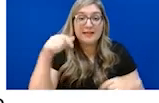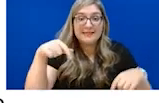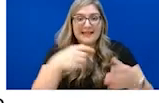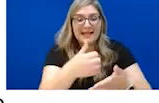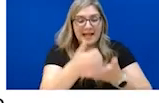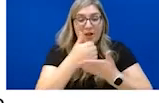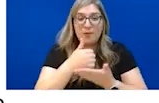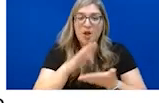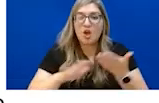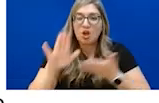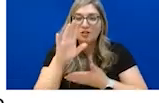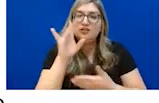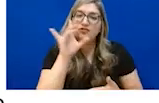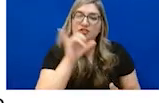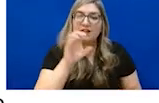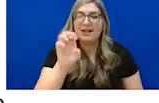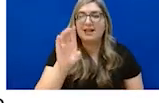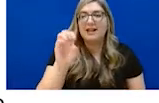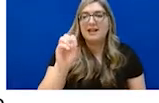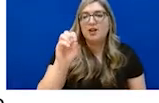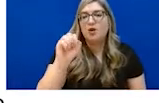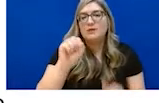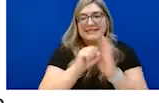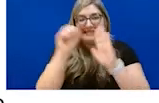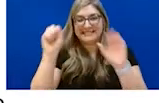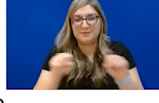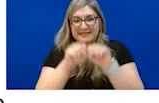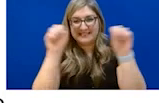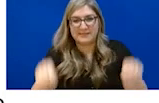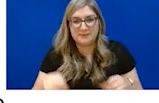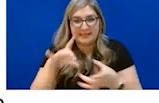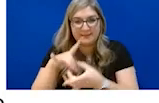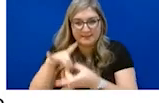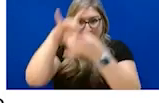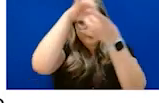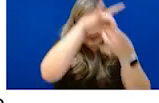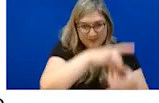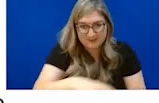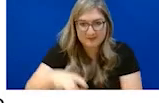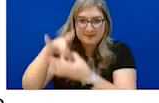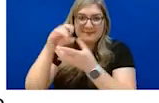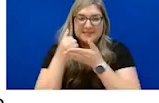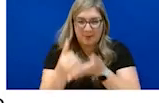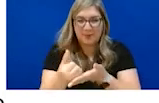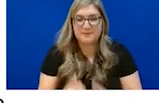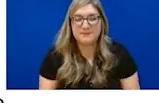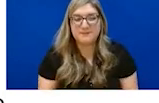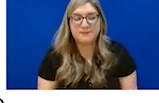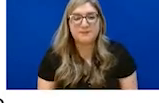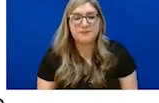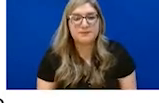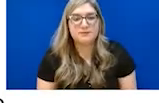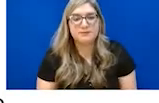CVC and the Chancellor's Office. The Chancellor's Office actually funds CVC-OEI. And then